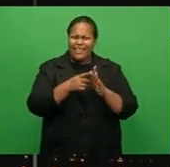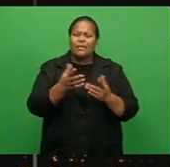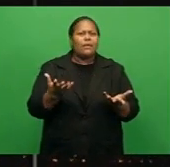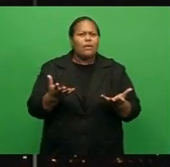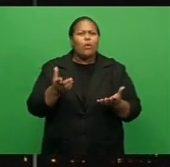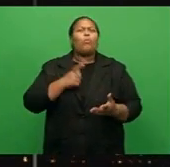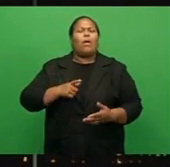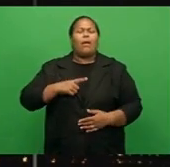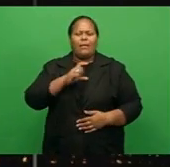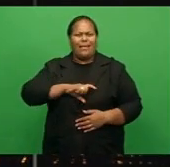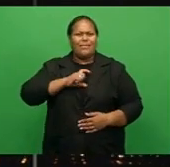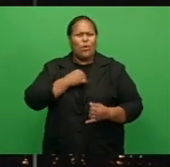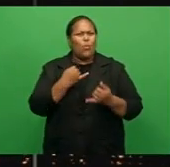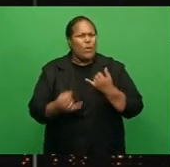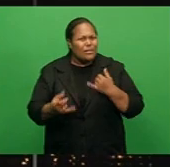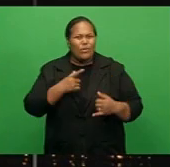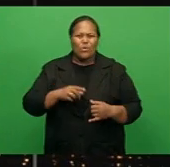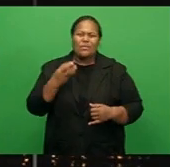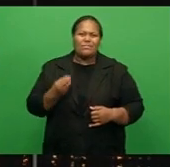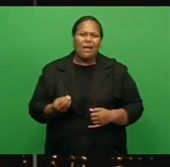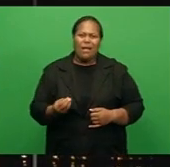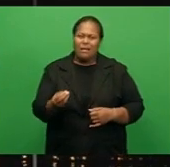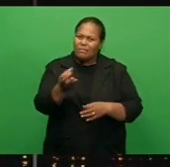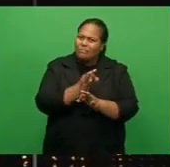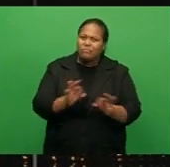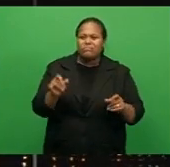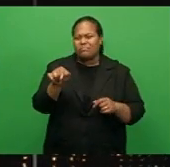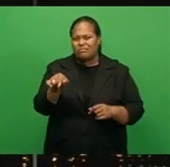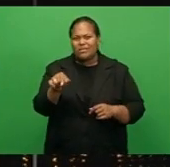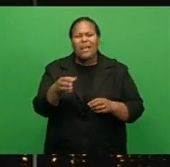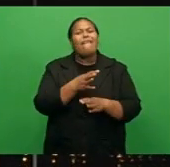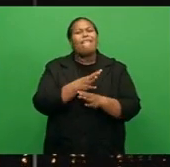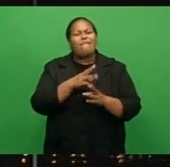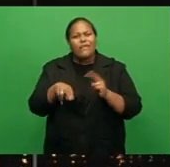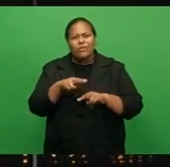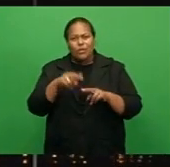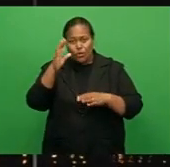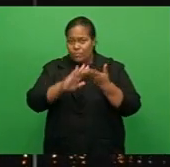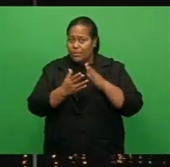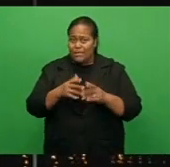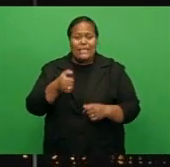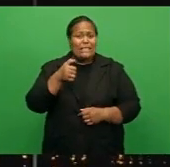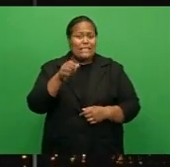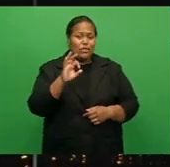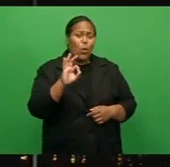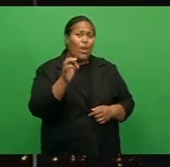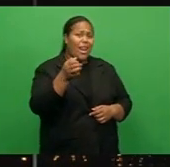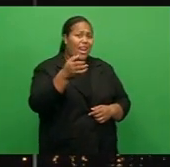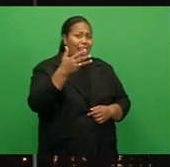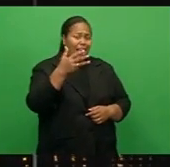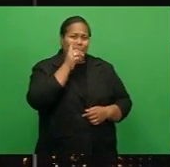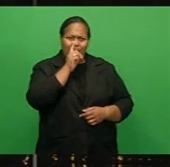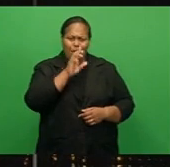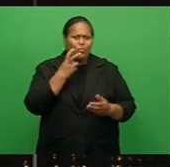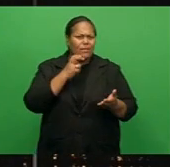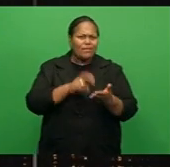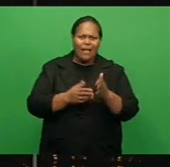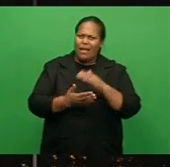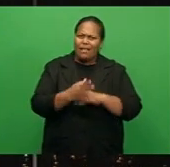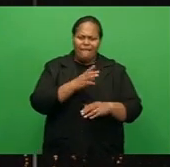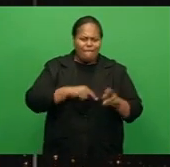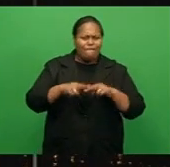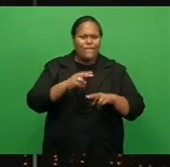is necessary in the fight against cancer. Fiji Women's Rights Movement Executive Director Nalini Singh says the increase in cancer